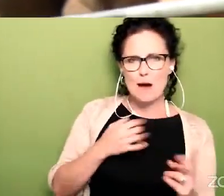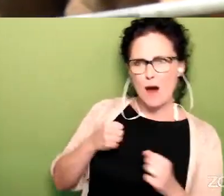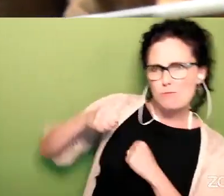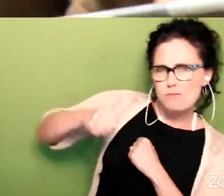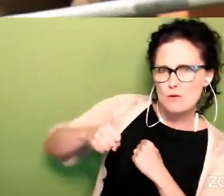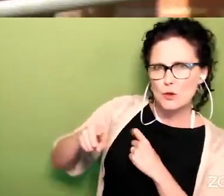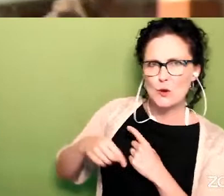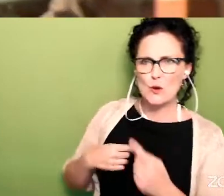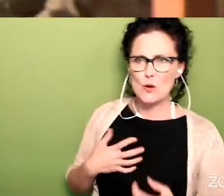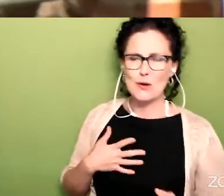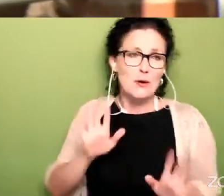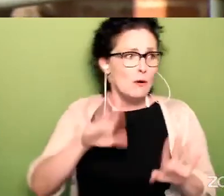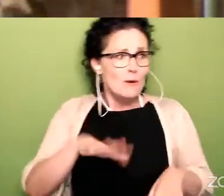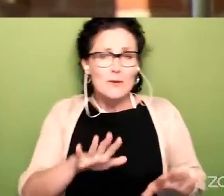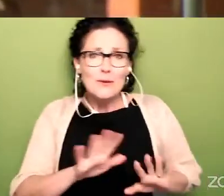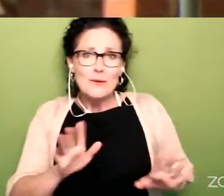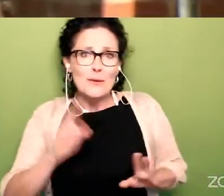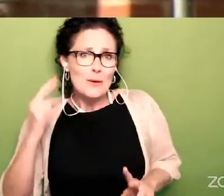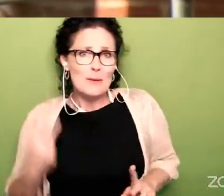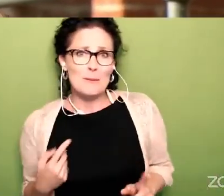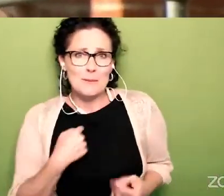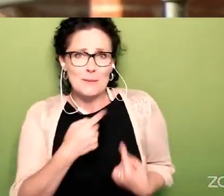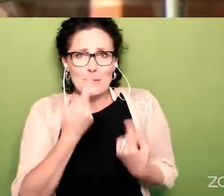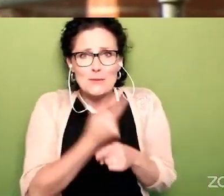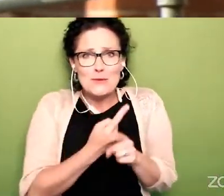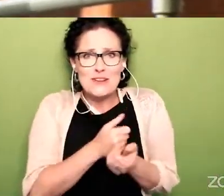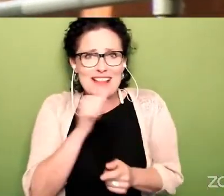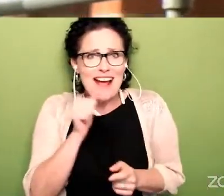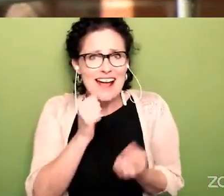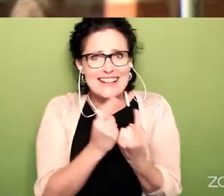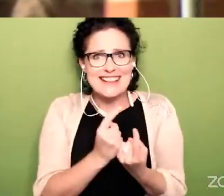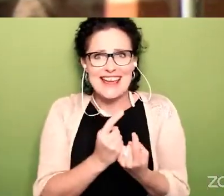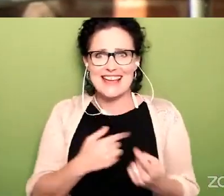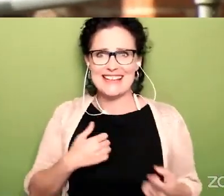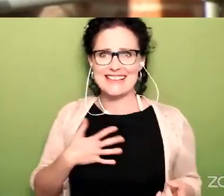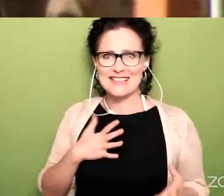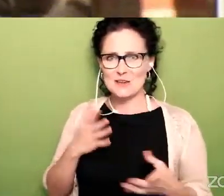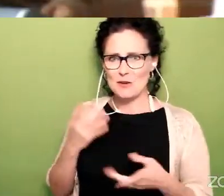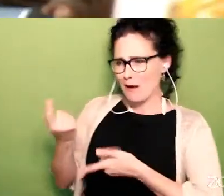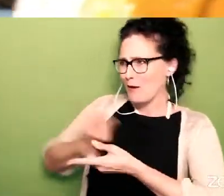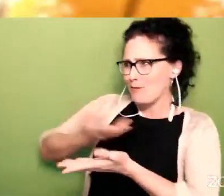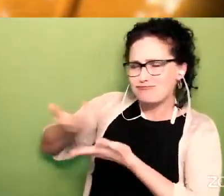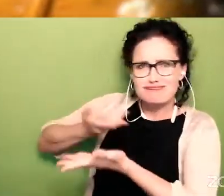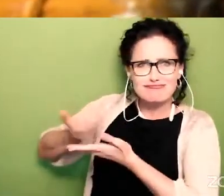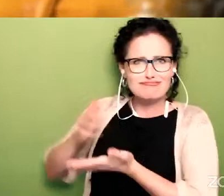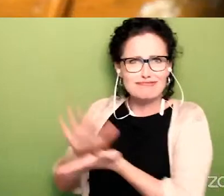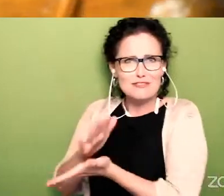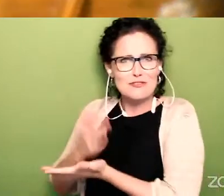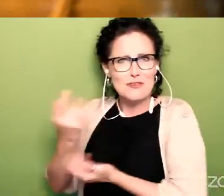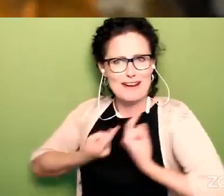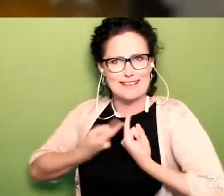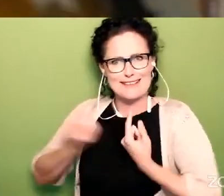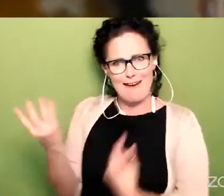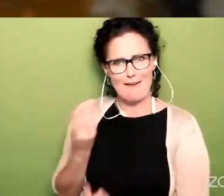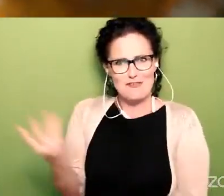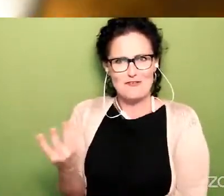Well, they're coming over here taking our jobs. It's their fault we're all fighting for the few jobs there are. And I don't want to see any more arrivals off a boat.